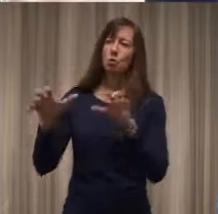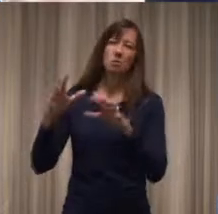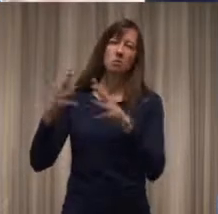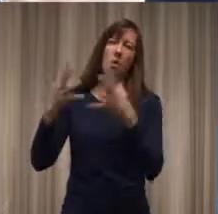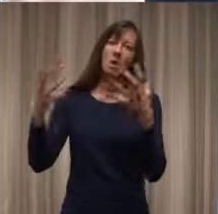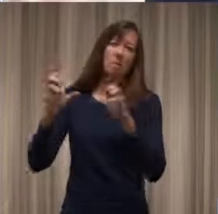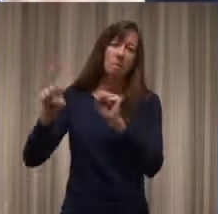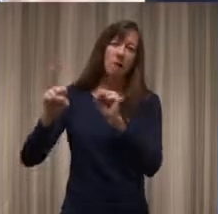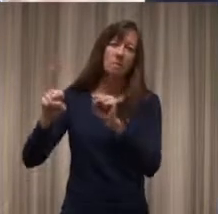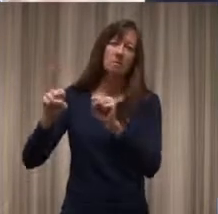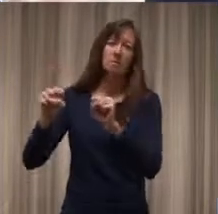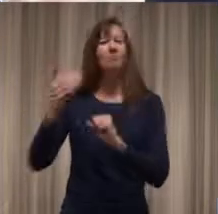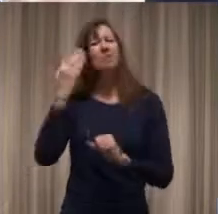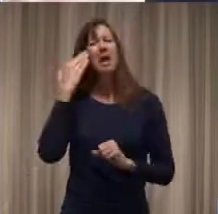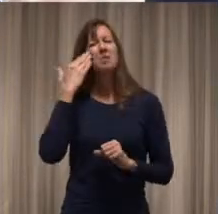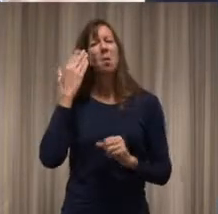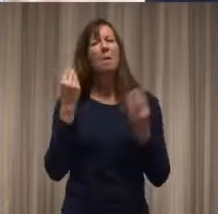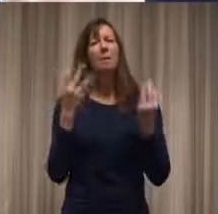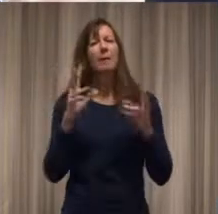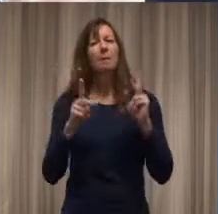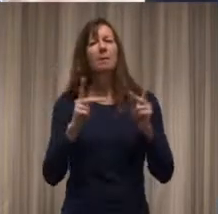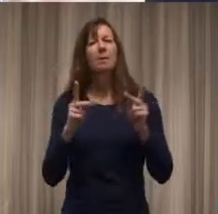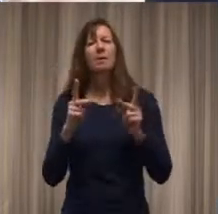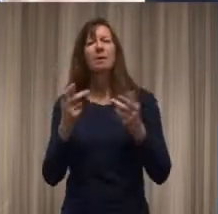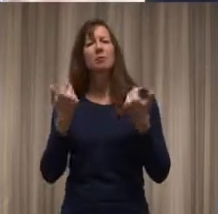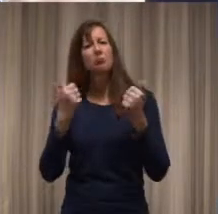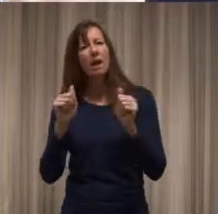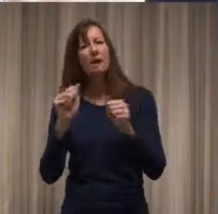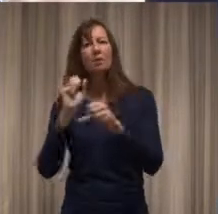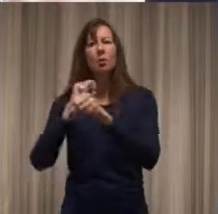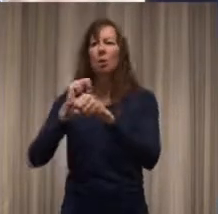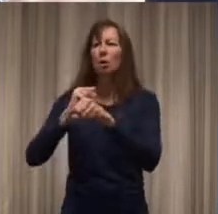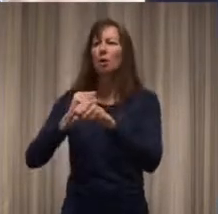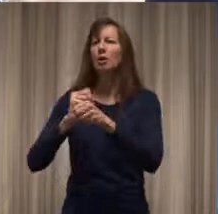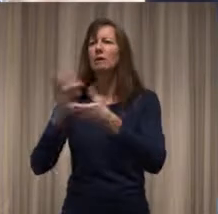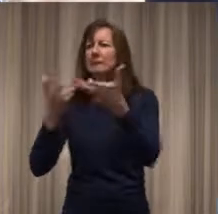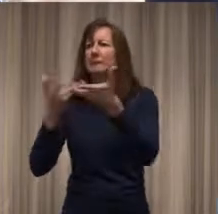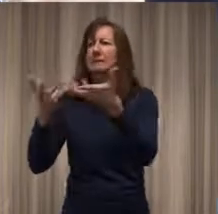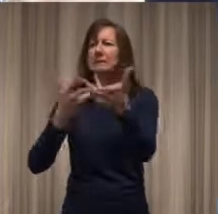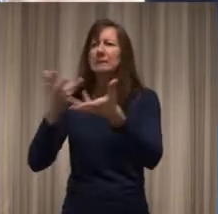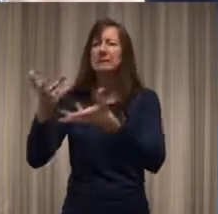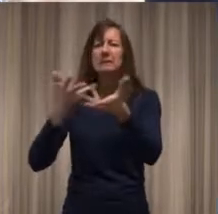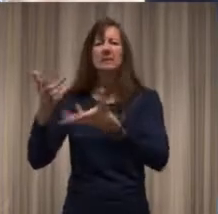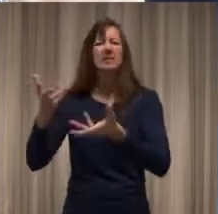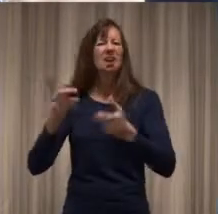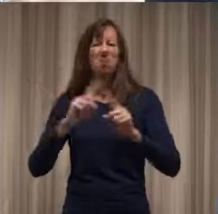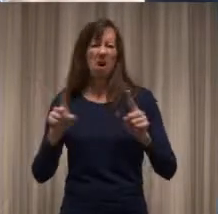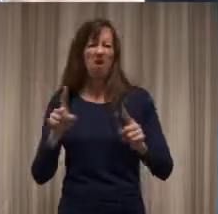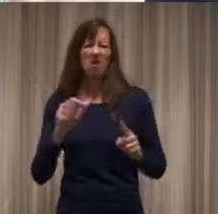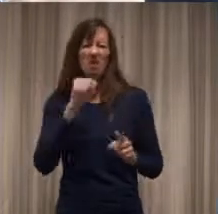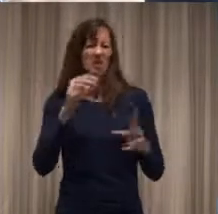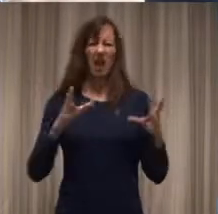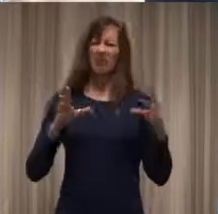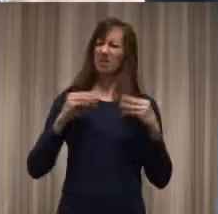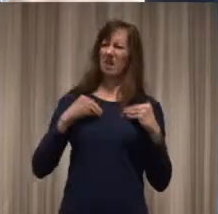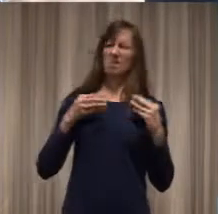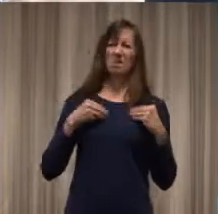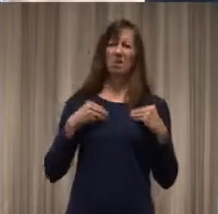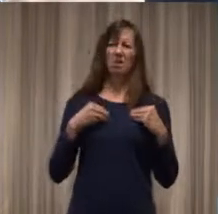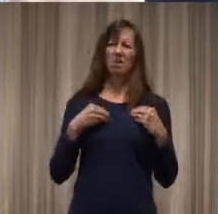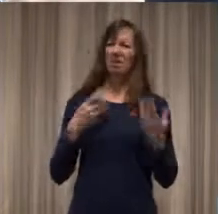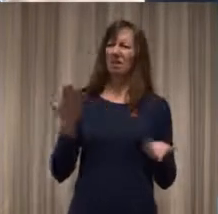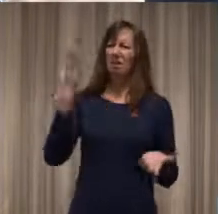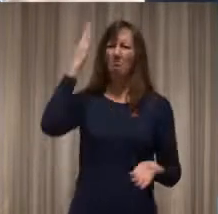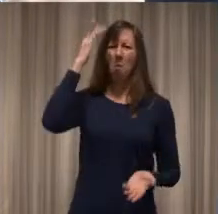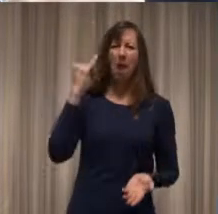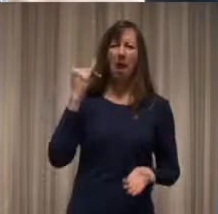working this, but frankly, it's just unacceptable that we haven't picked this up more quickly, given that we know